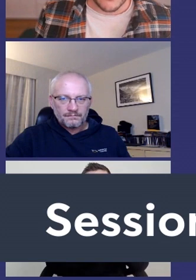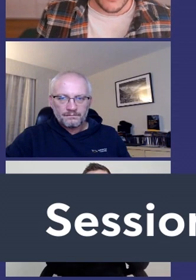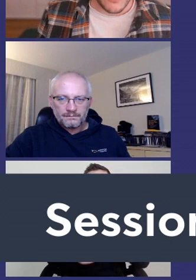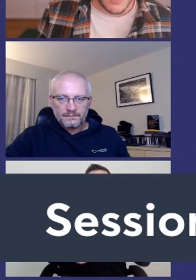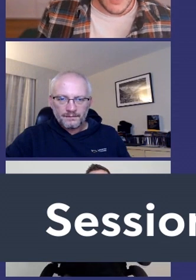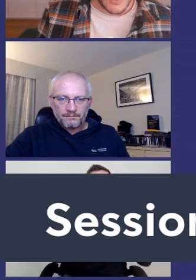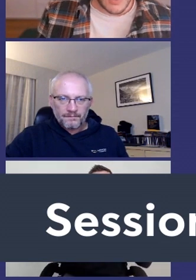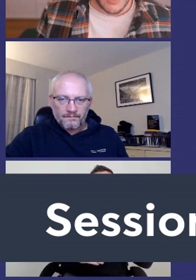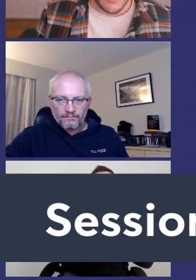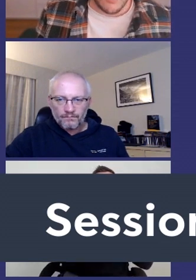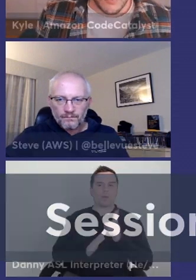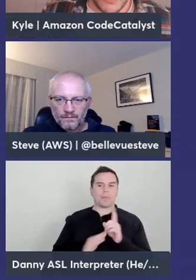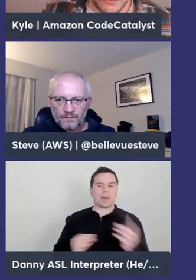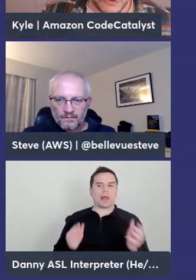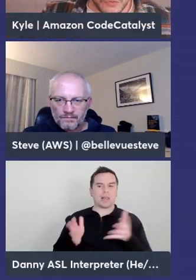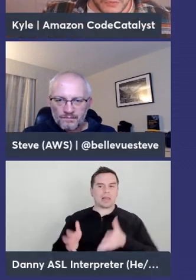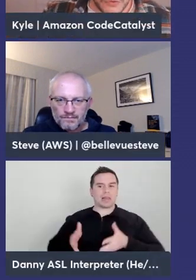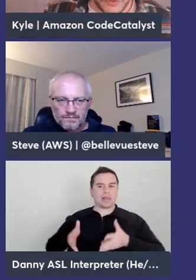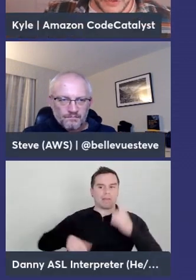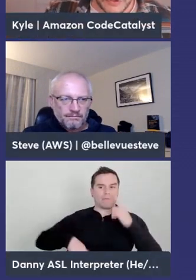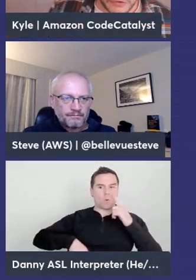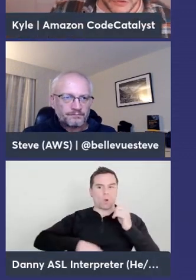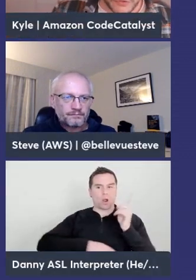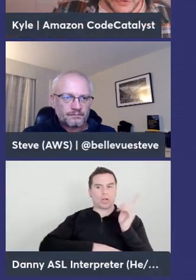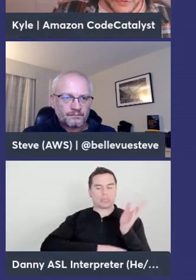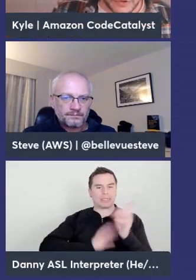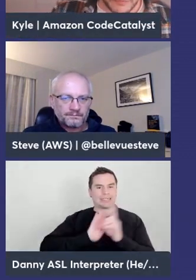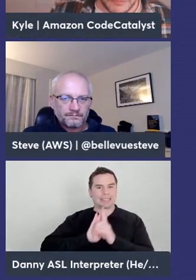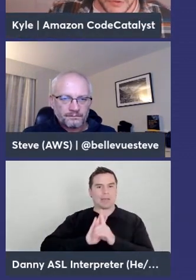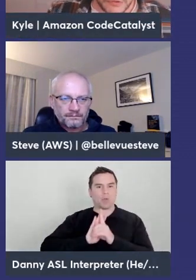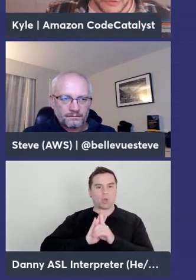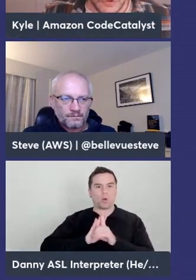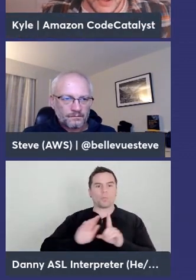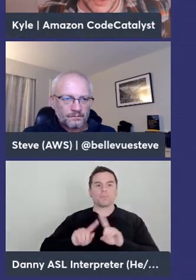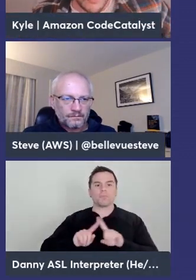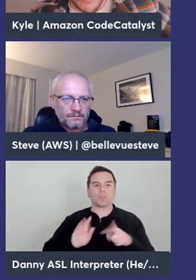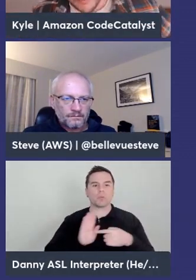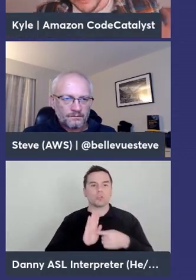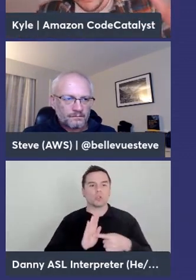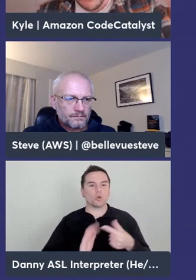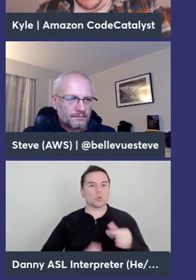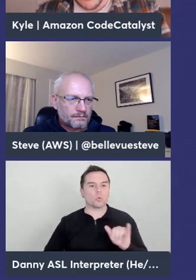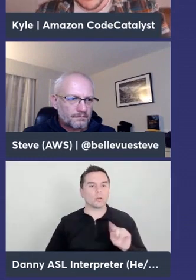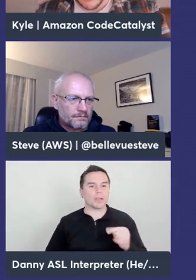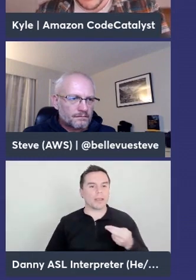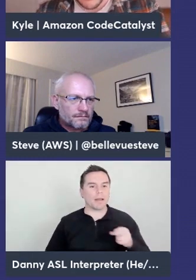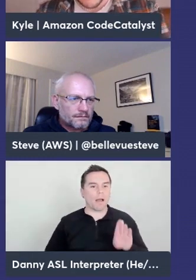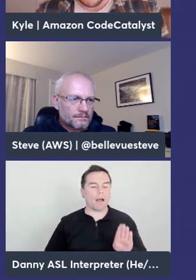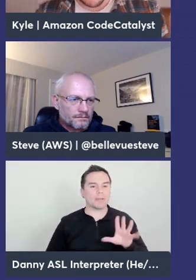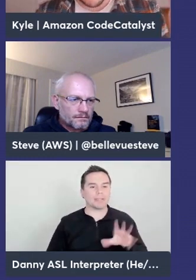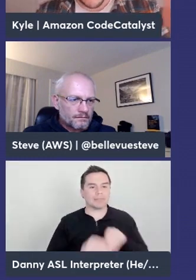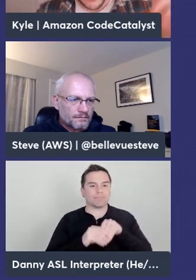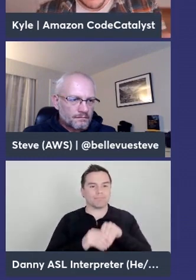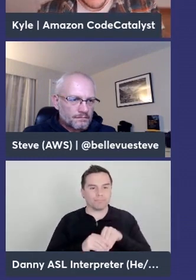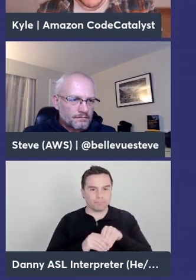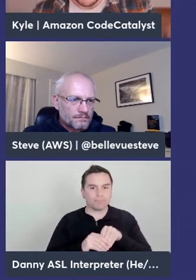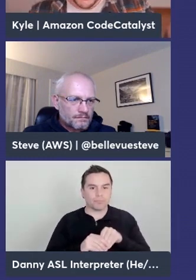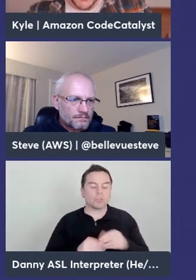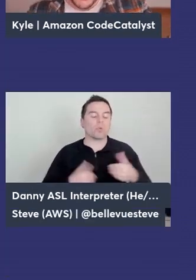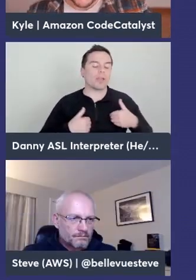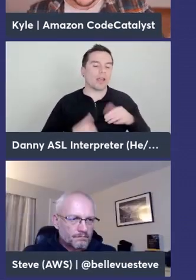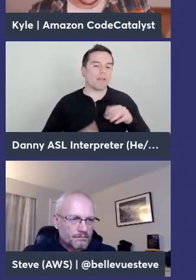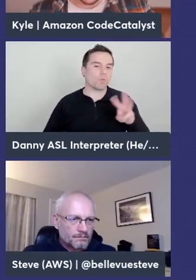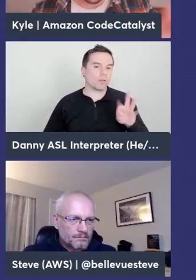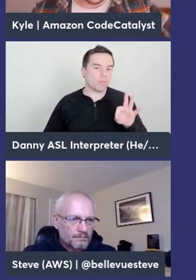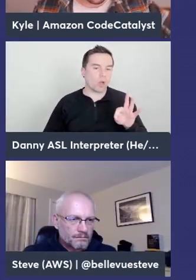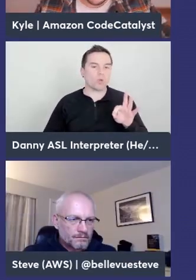one. So what we'll do, I'll show you where the GitHub comes in. So we've got a bunch of workflows running. You can see there's an on push to main